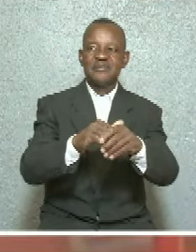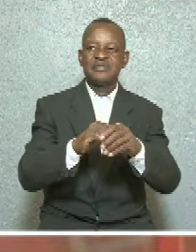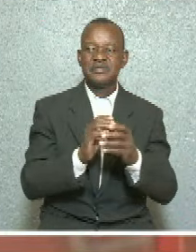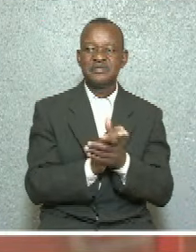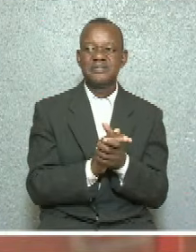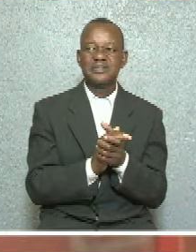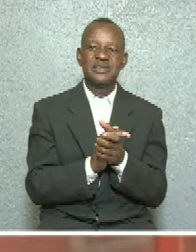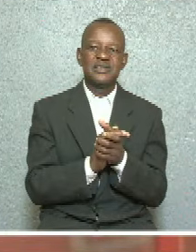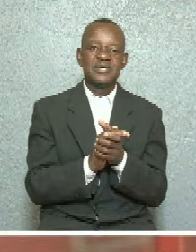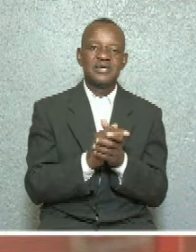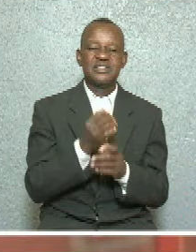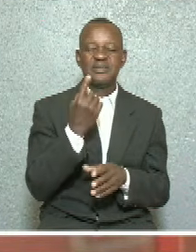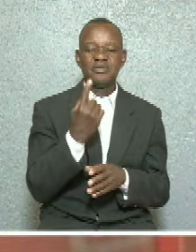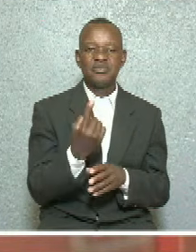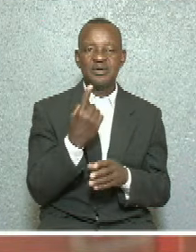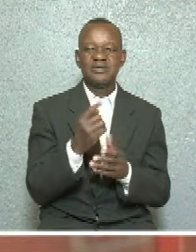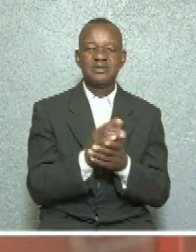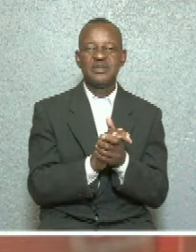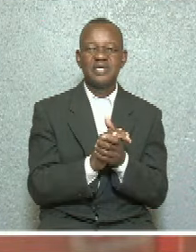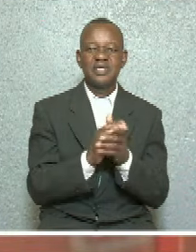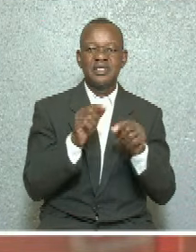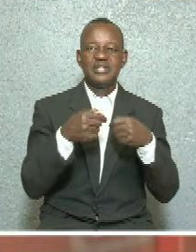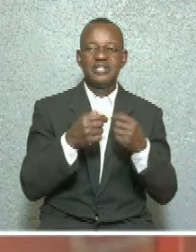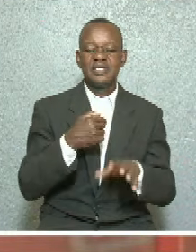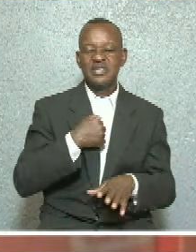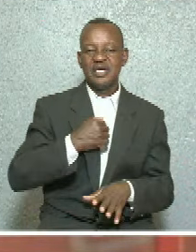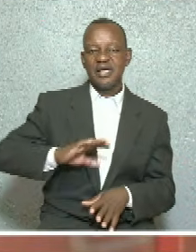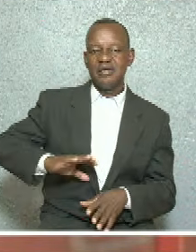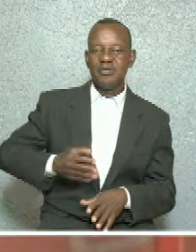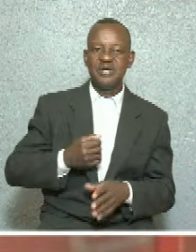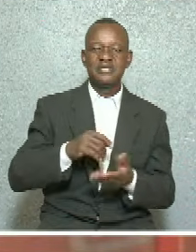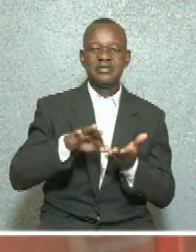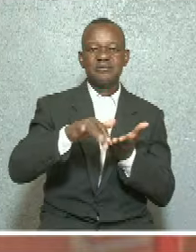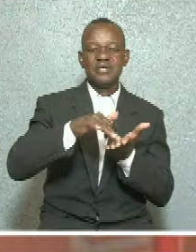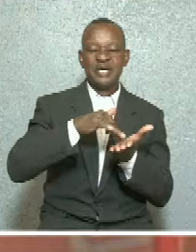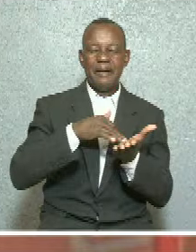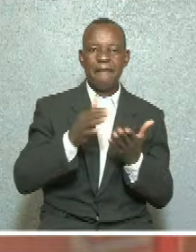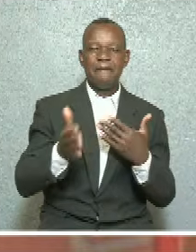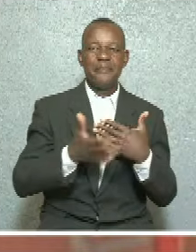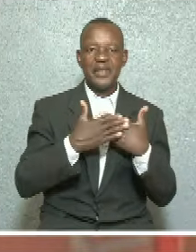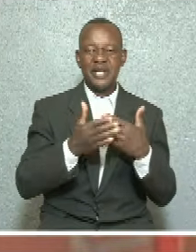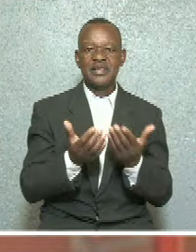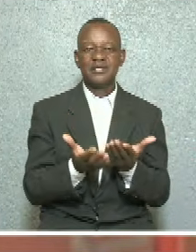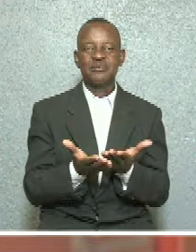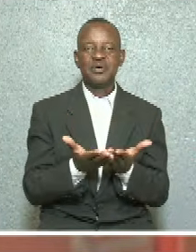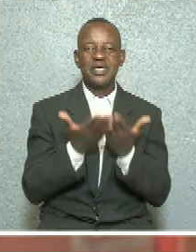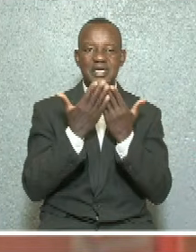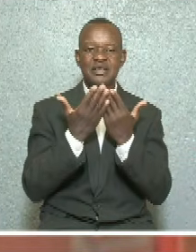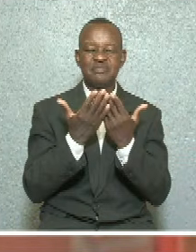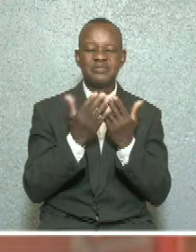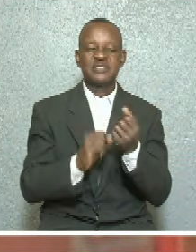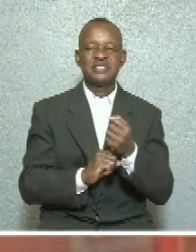come back and give to the Namibian child. So this is right now I come back and I just give.